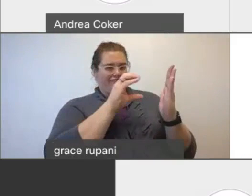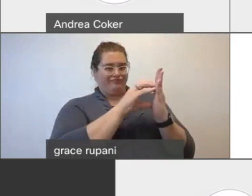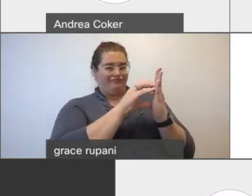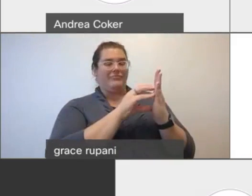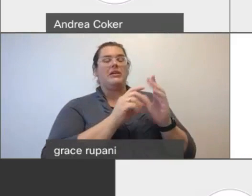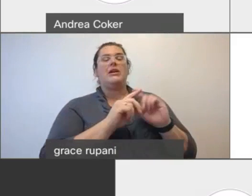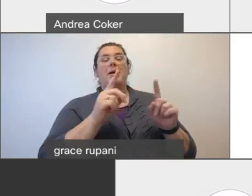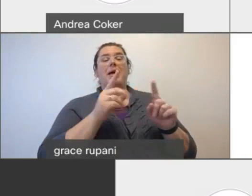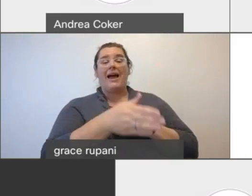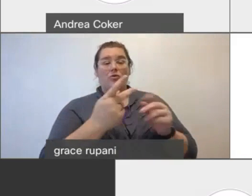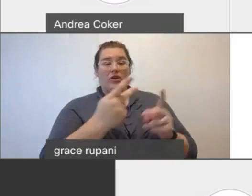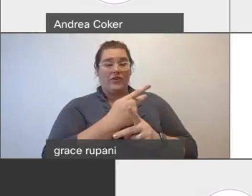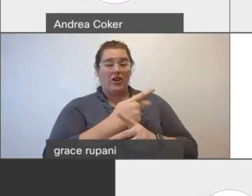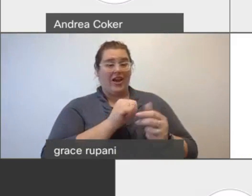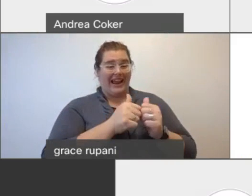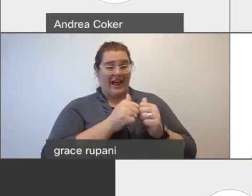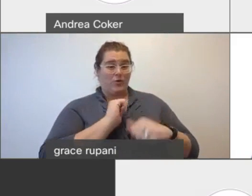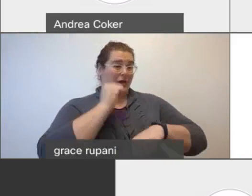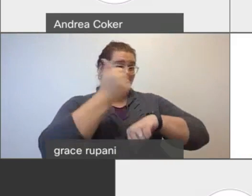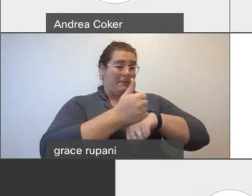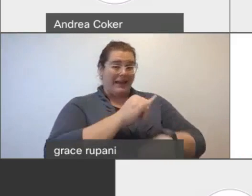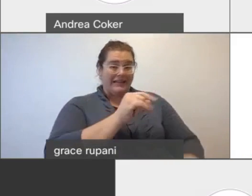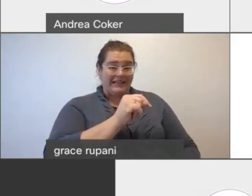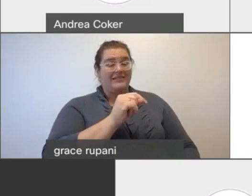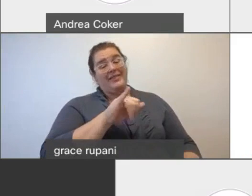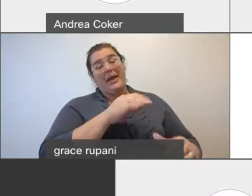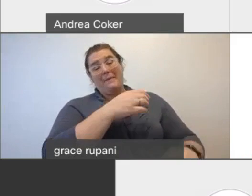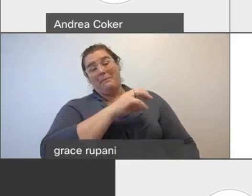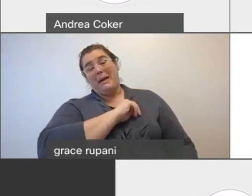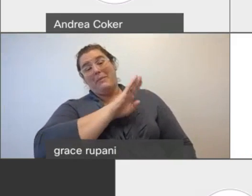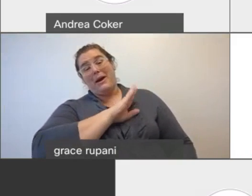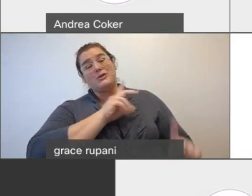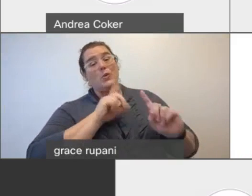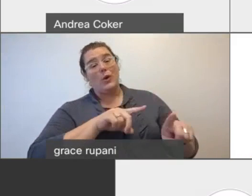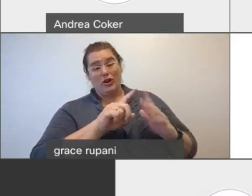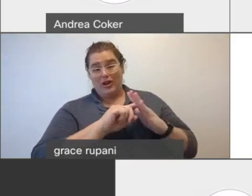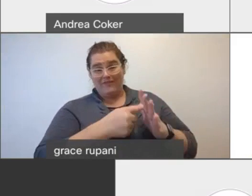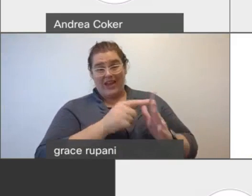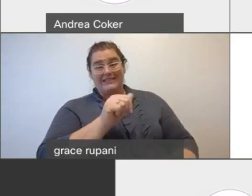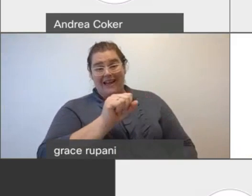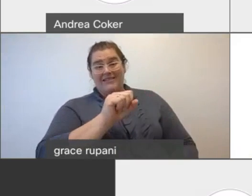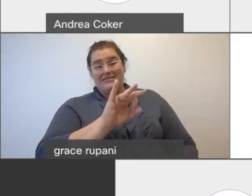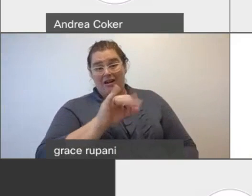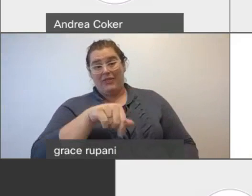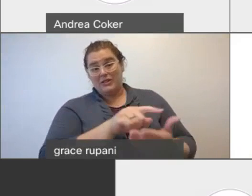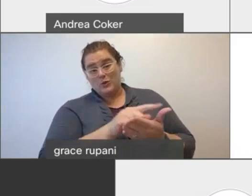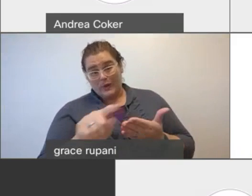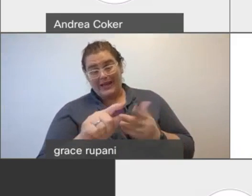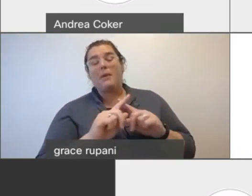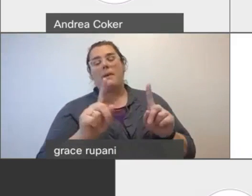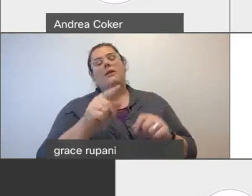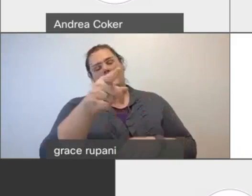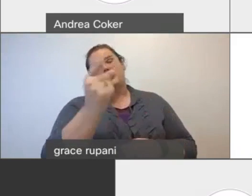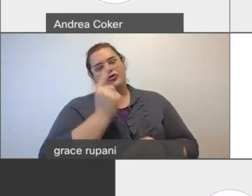implemented, the mayor's order is, in effect as of this week. But yeah, that is correct. We have not at